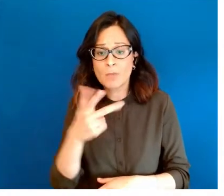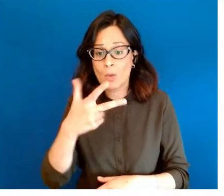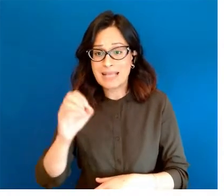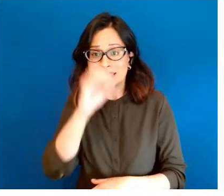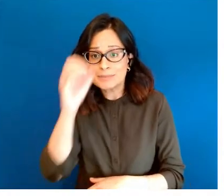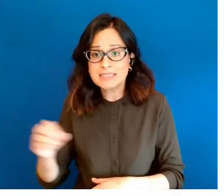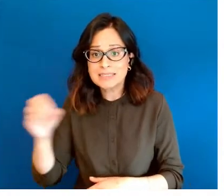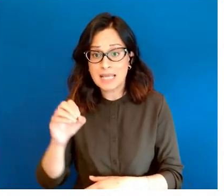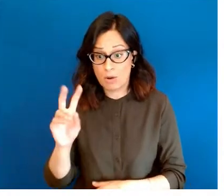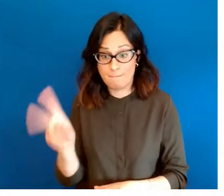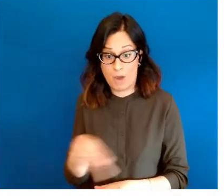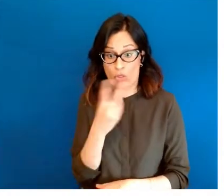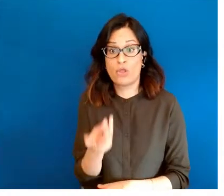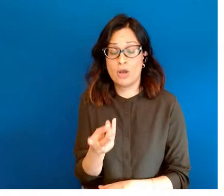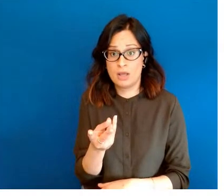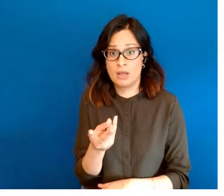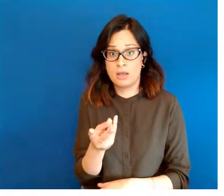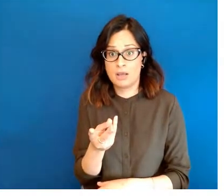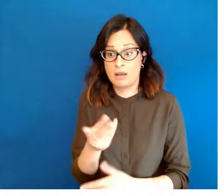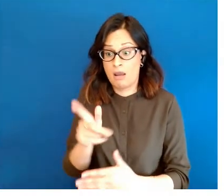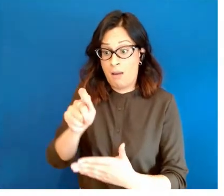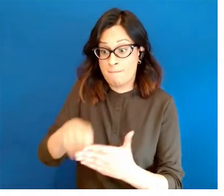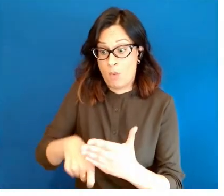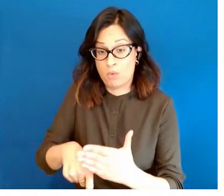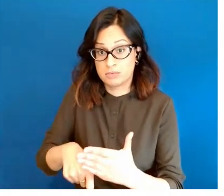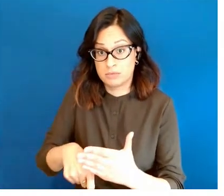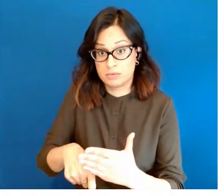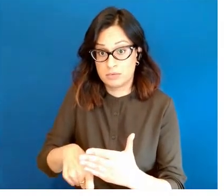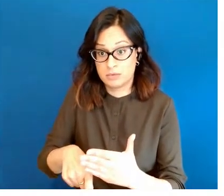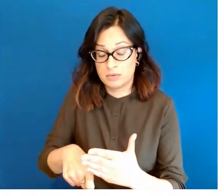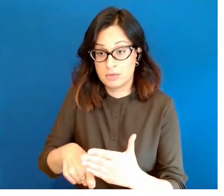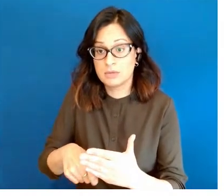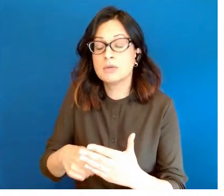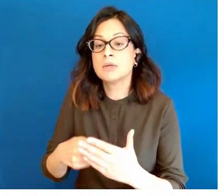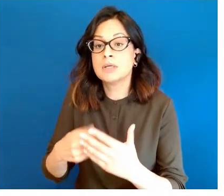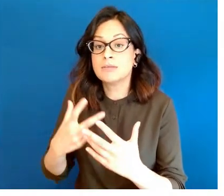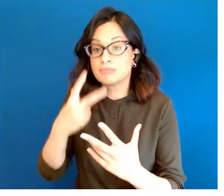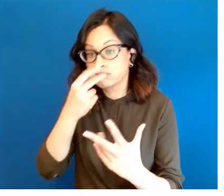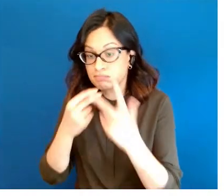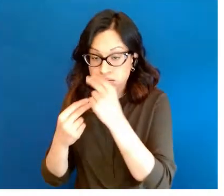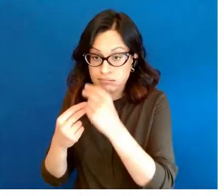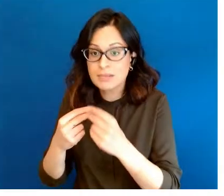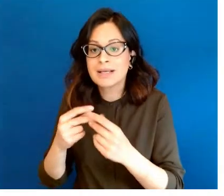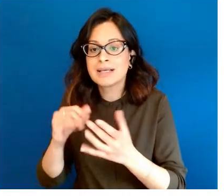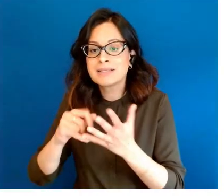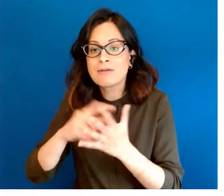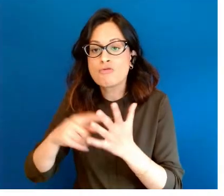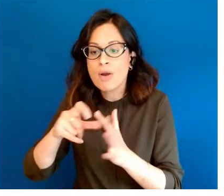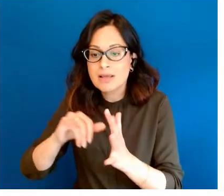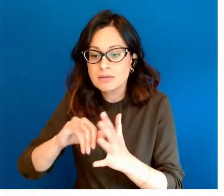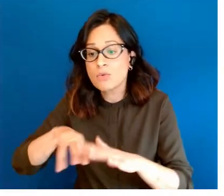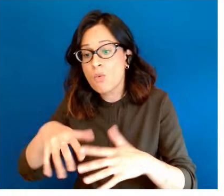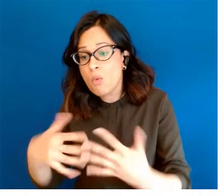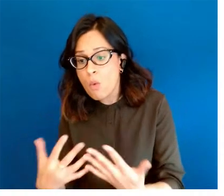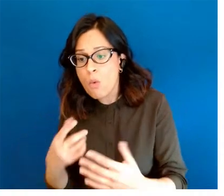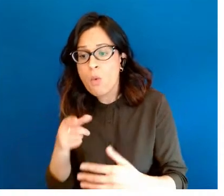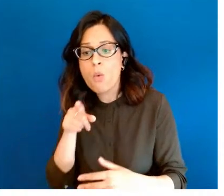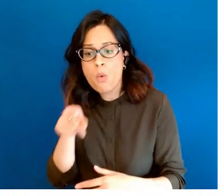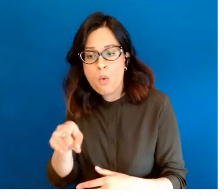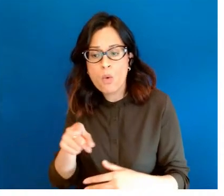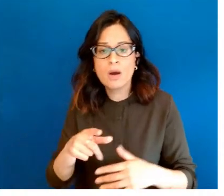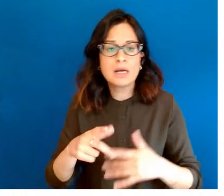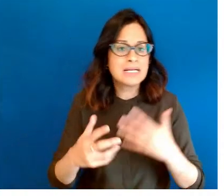both purchased intranasal steroids or oral antihistamines, but that means